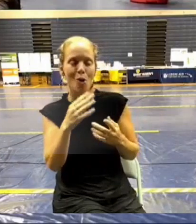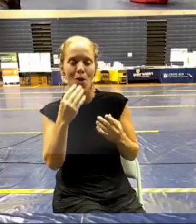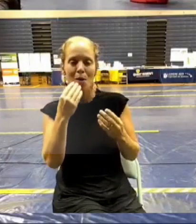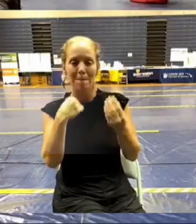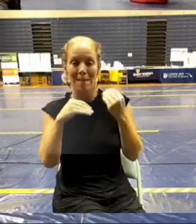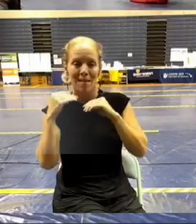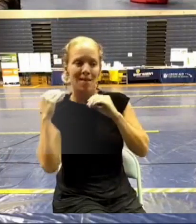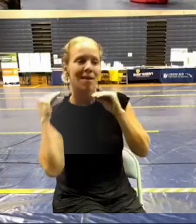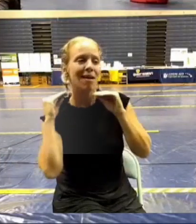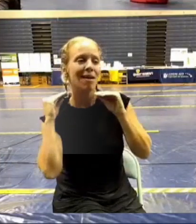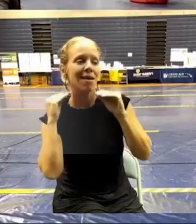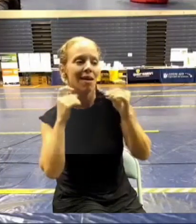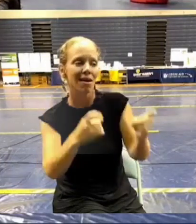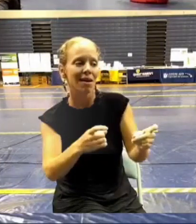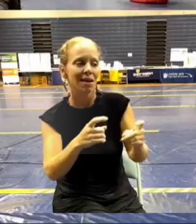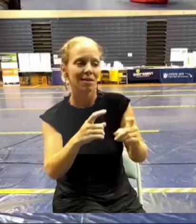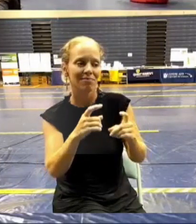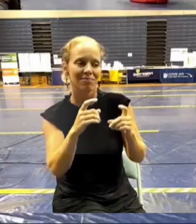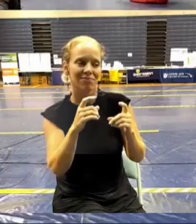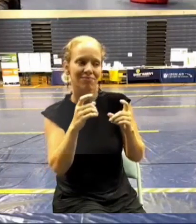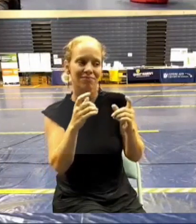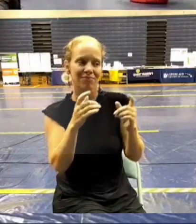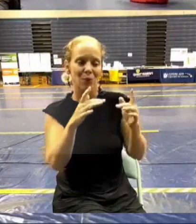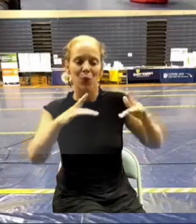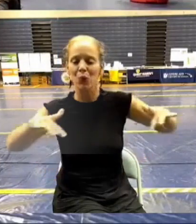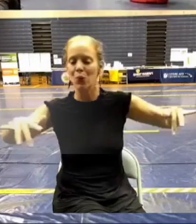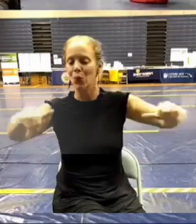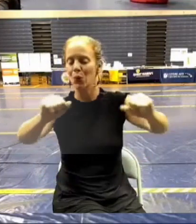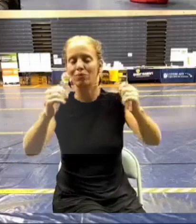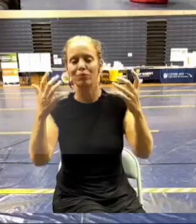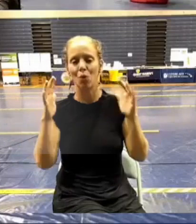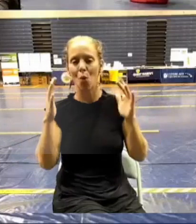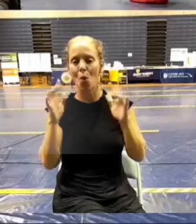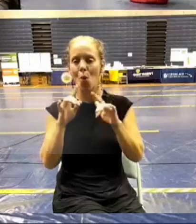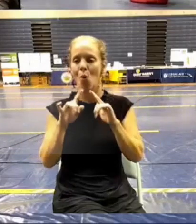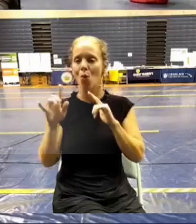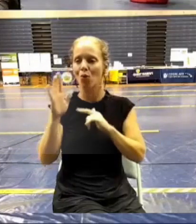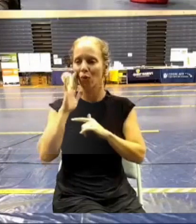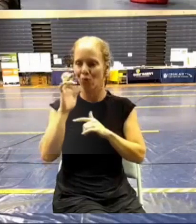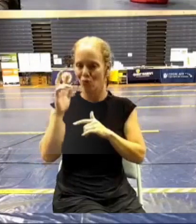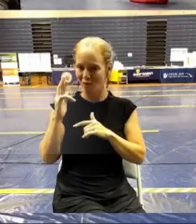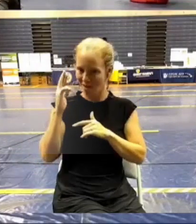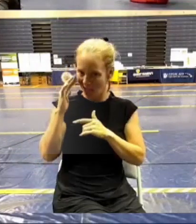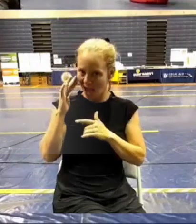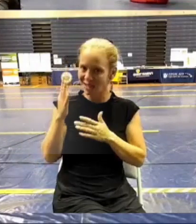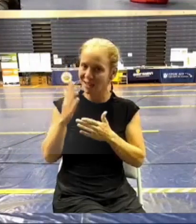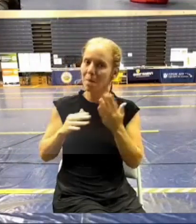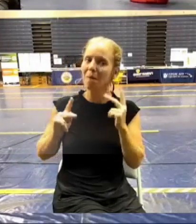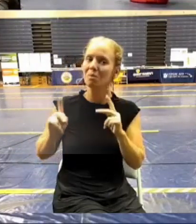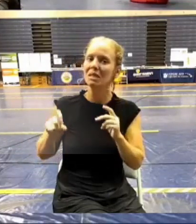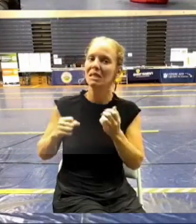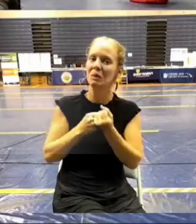might give them, and they don't have that. So we recognize that they need something to help them.